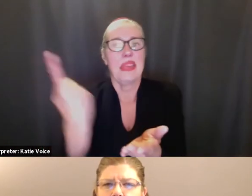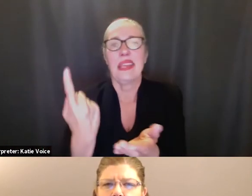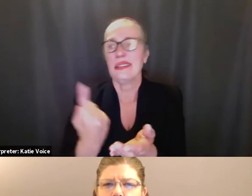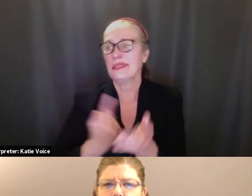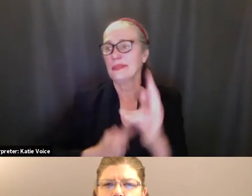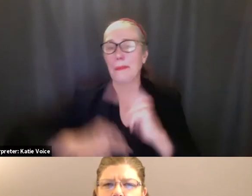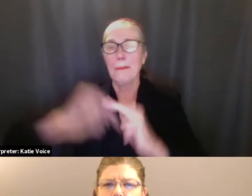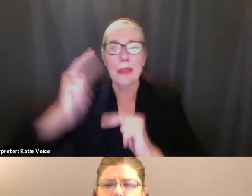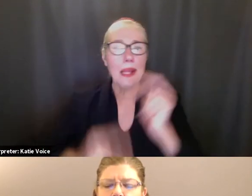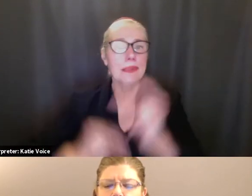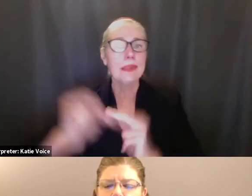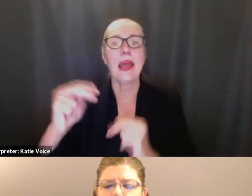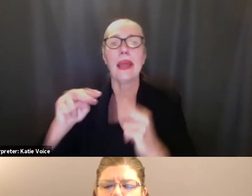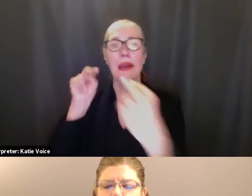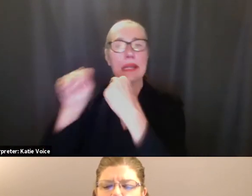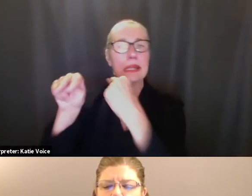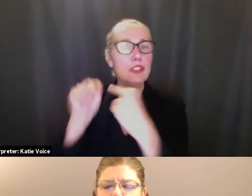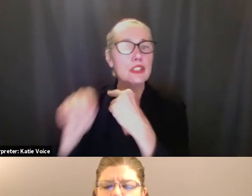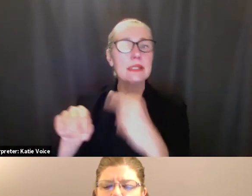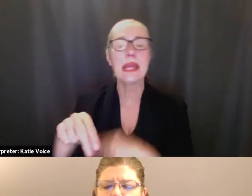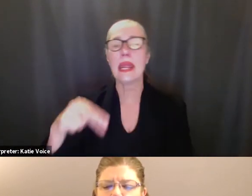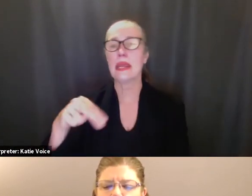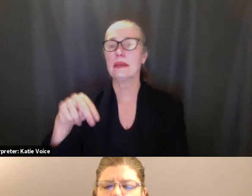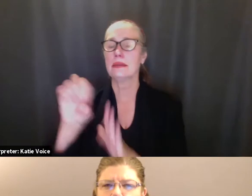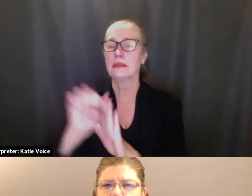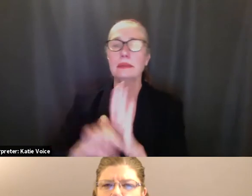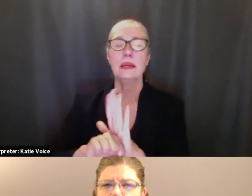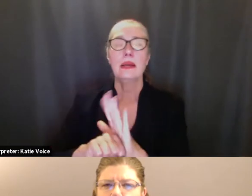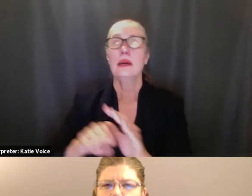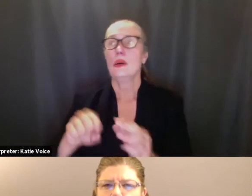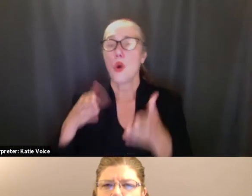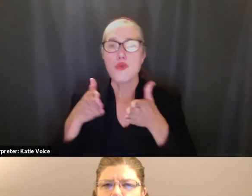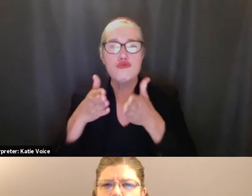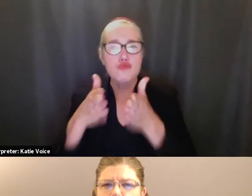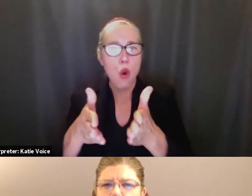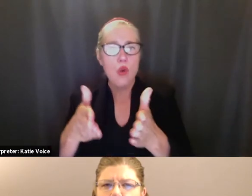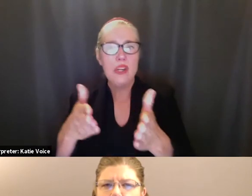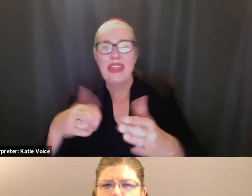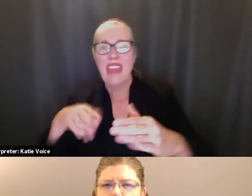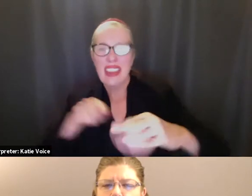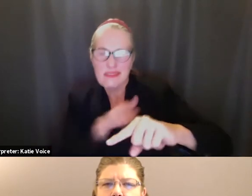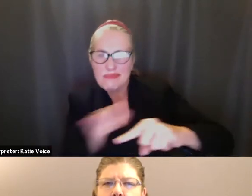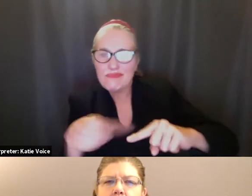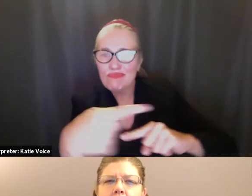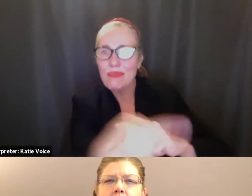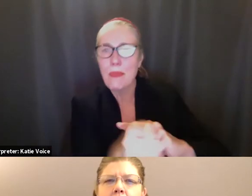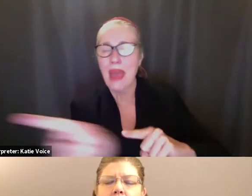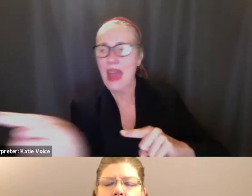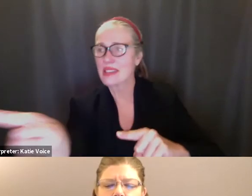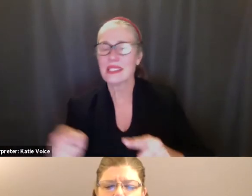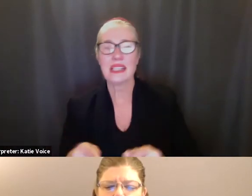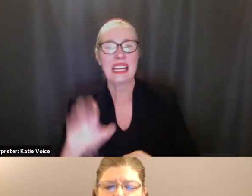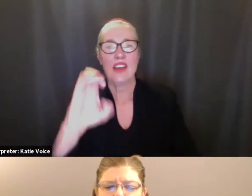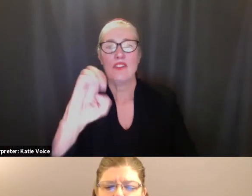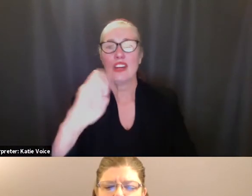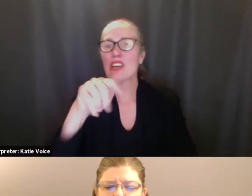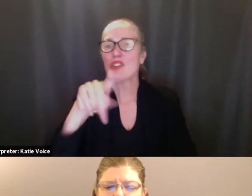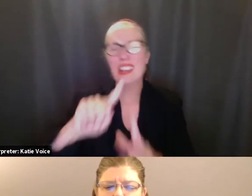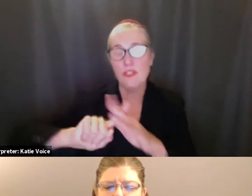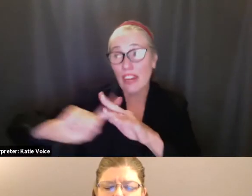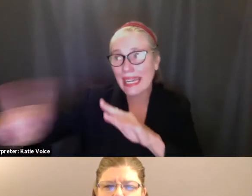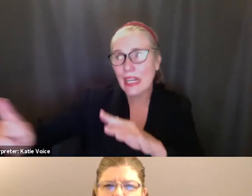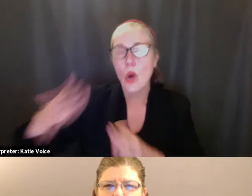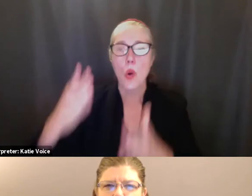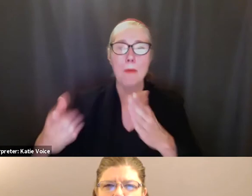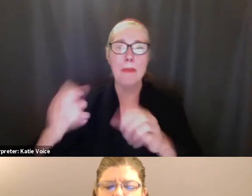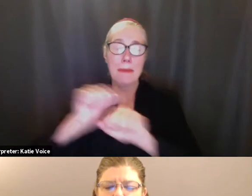interstate um you know roads that have a egress pass that everybody is aware of or geographic features like a mountain range that